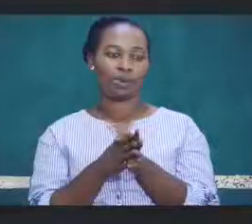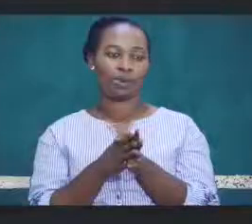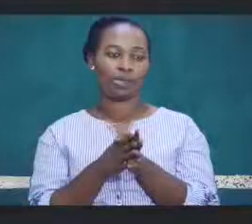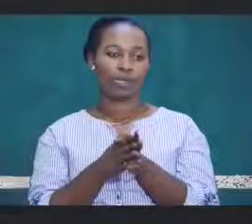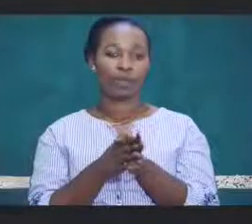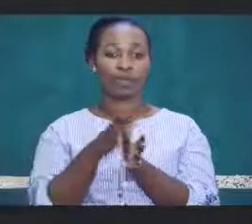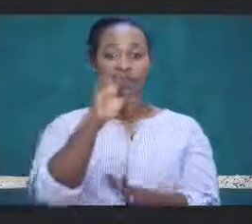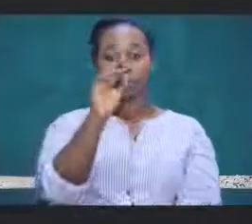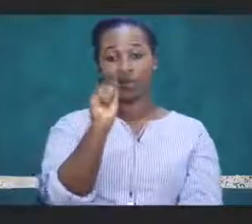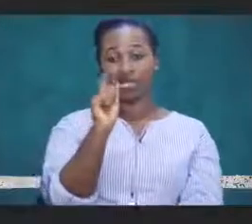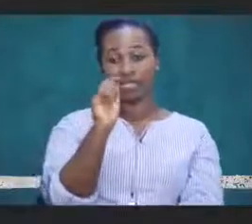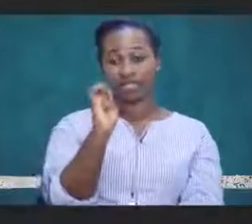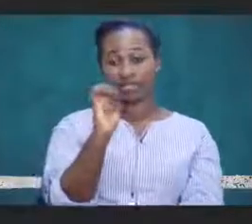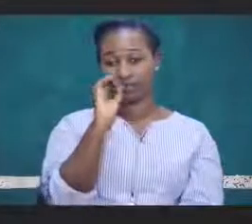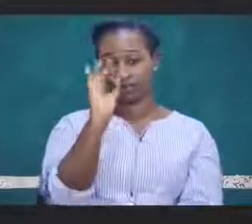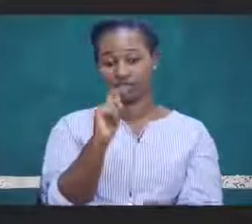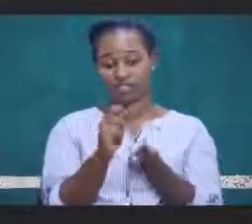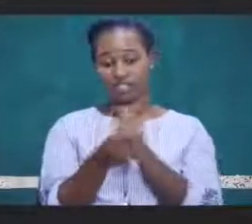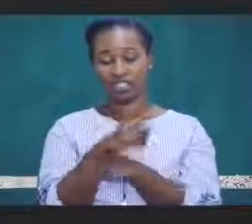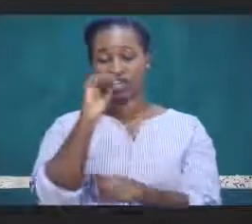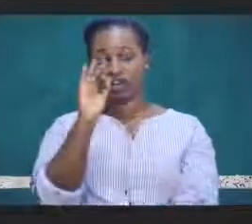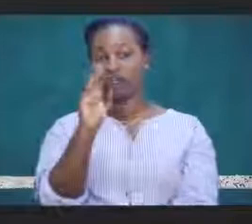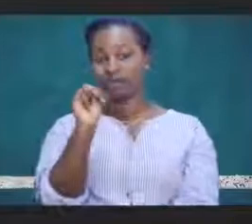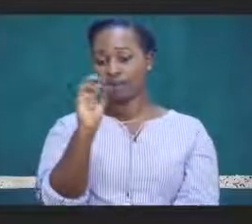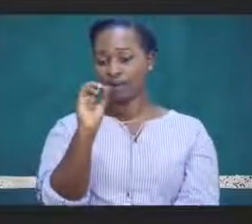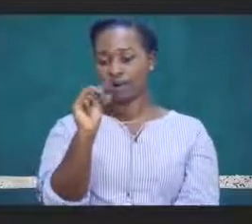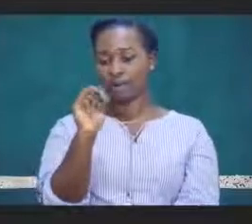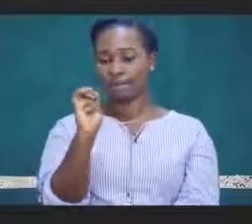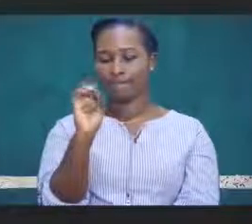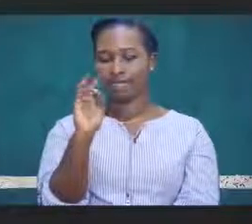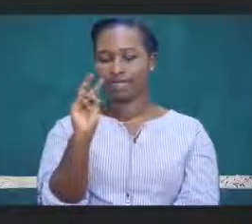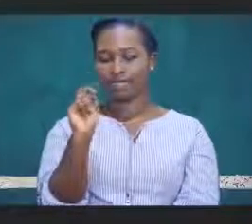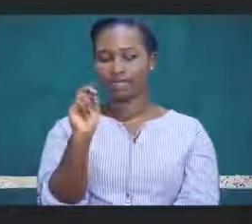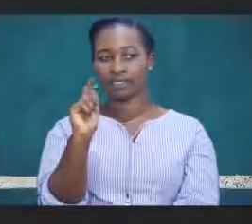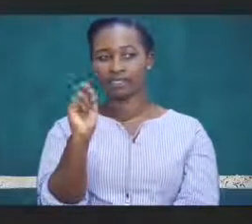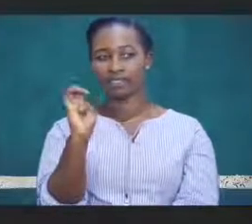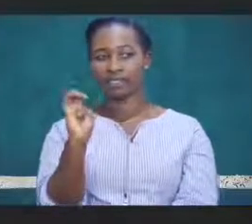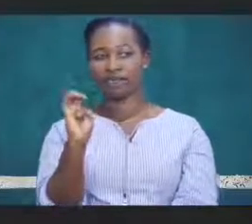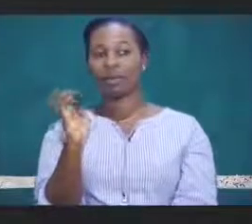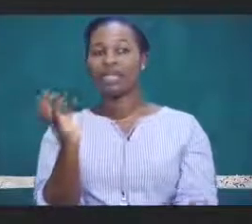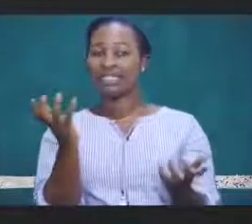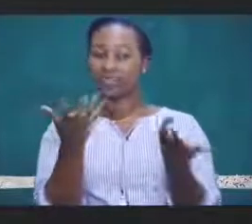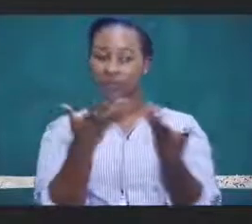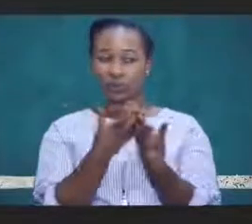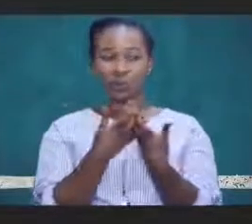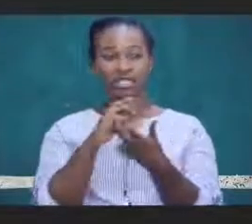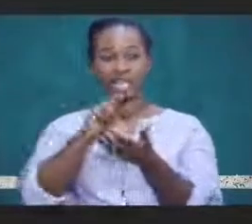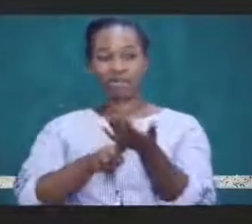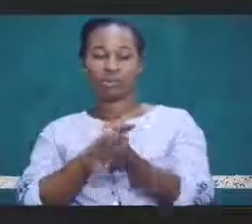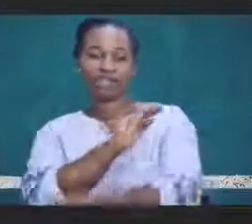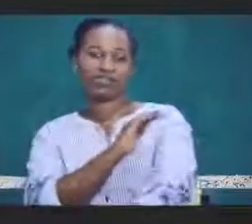the rate of change of momentum is directly proportional to the applied force. Let us look at change of